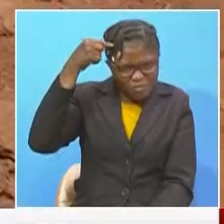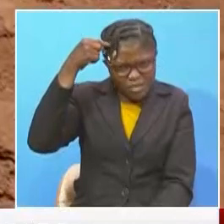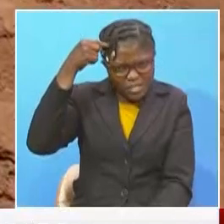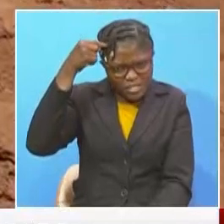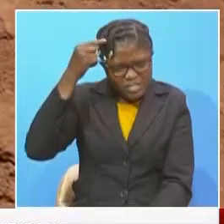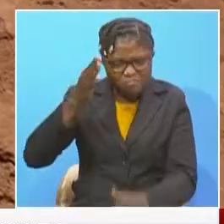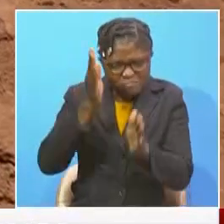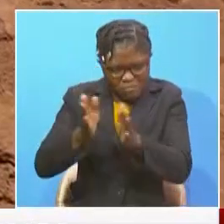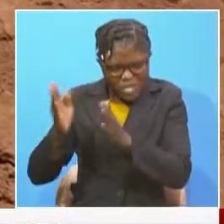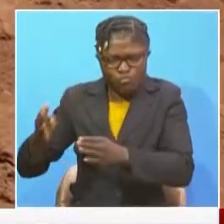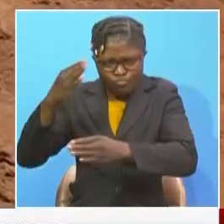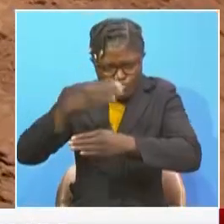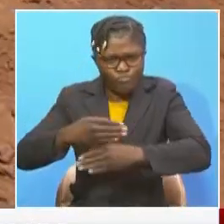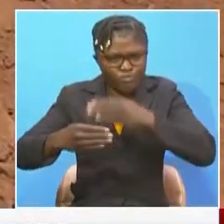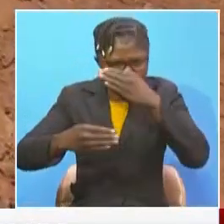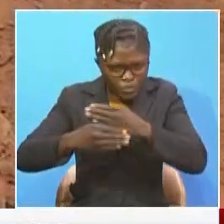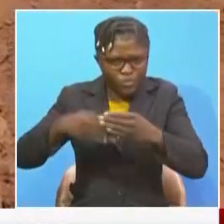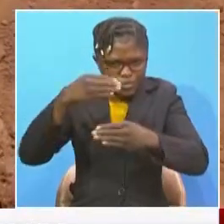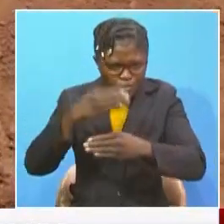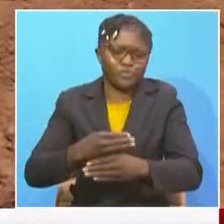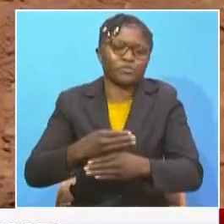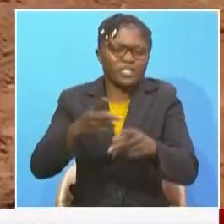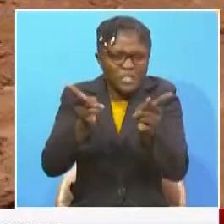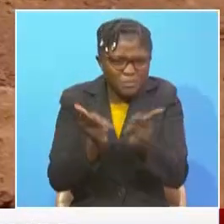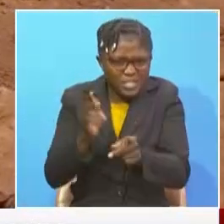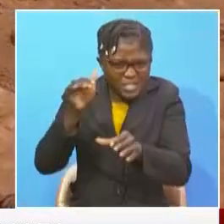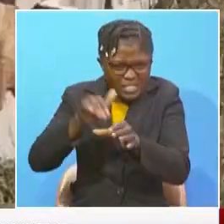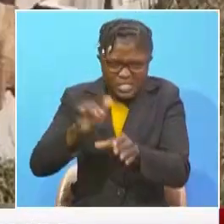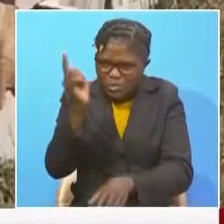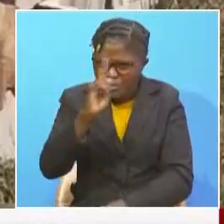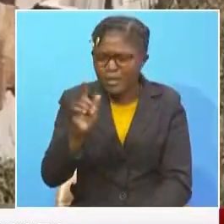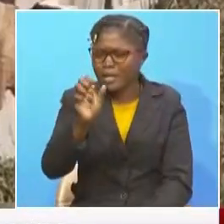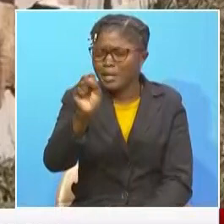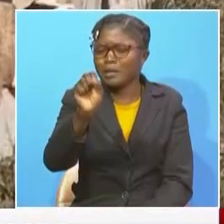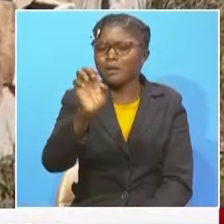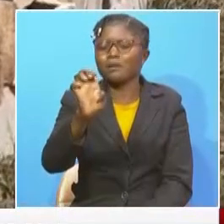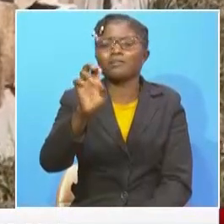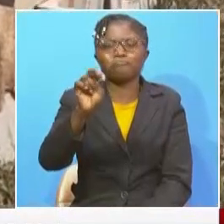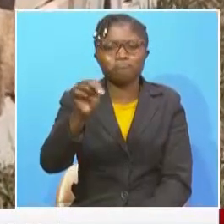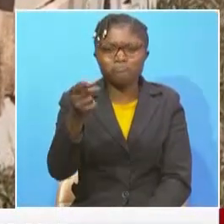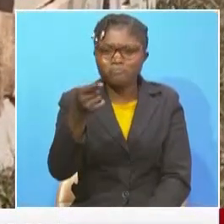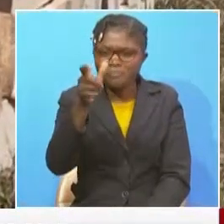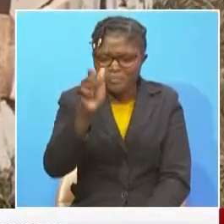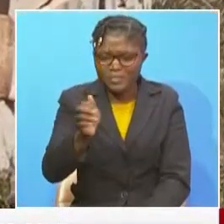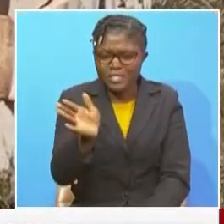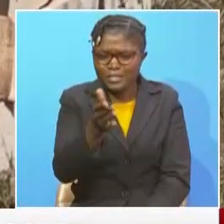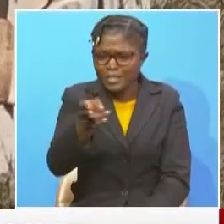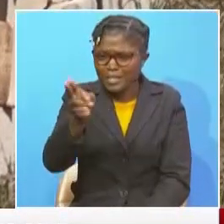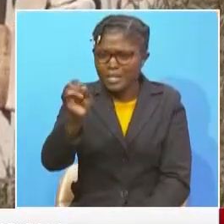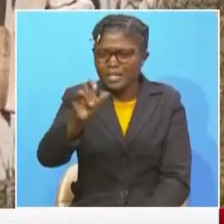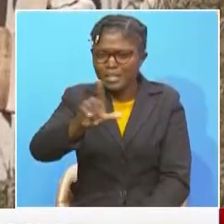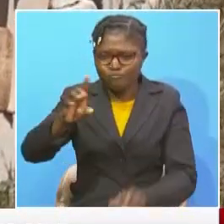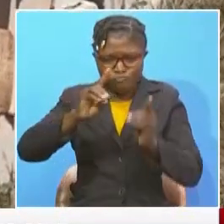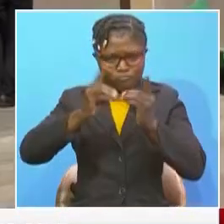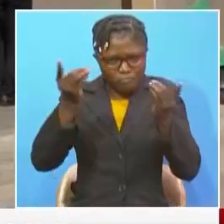the Mambwe people of Senga Hill District. However, no progress has been made on the palace, which will be constructed at a cost of 3 million